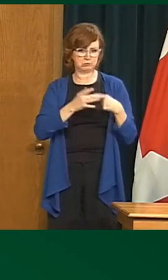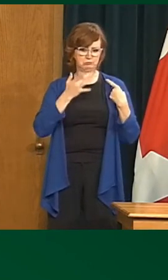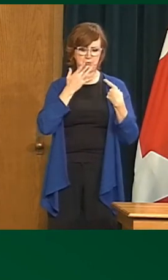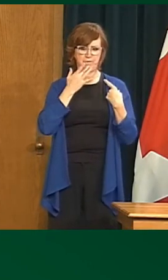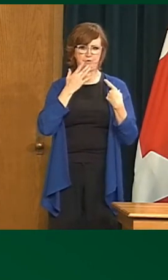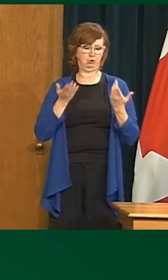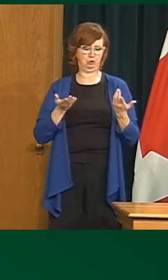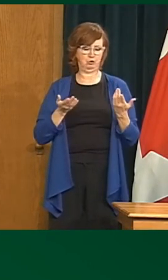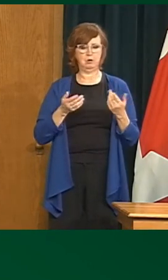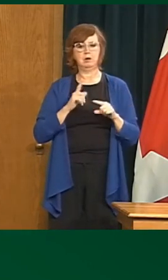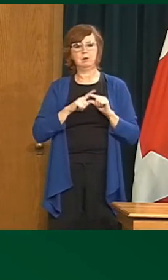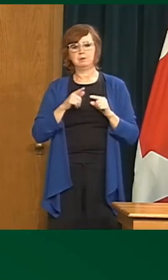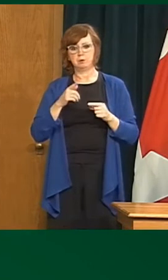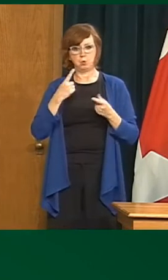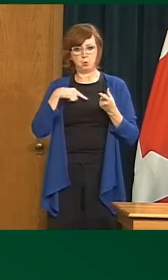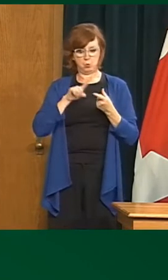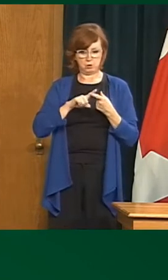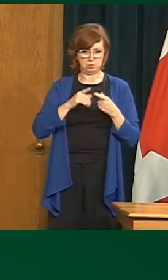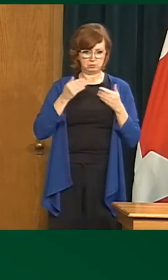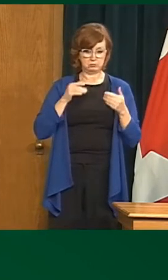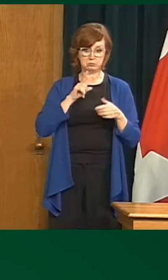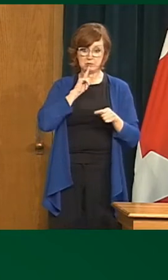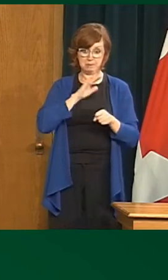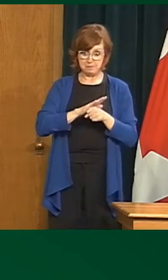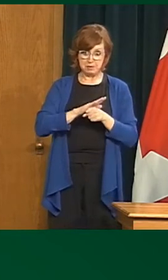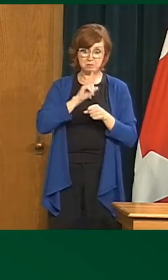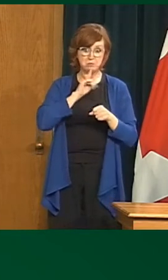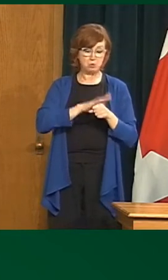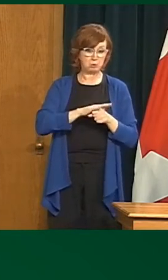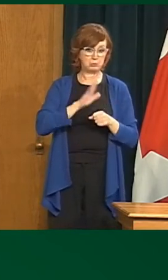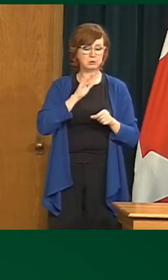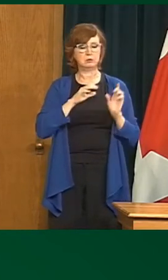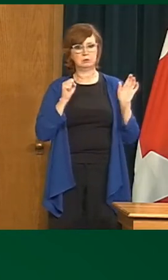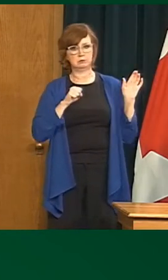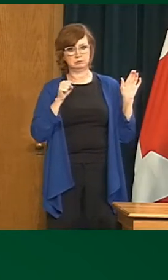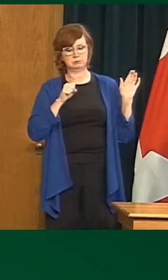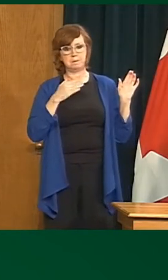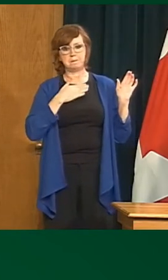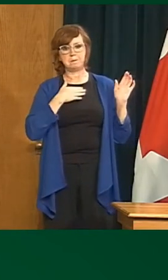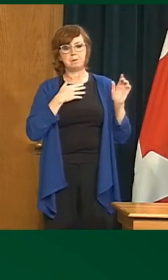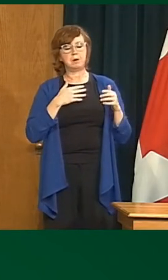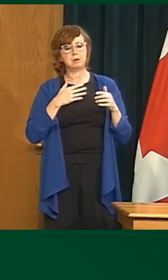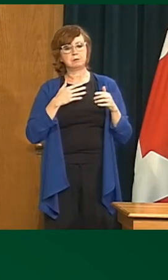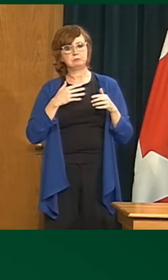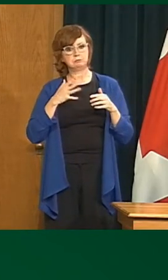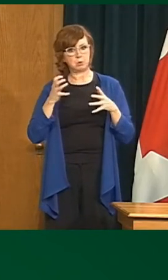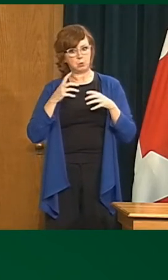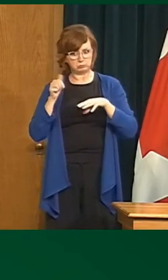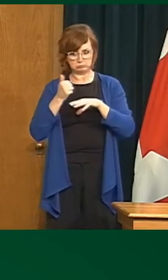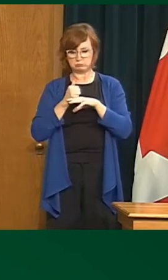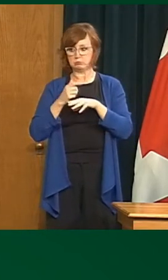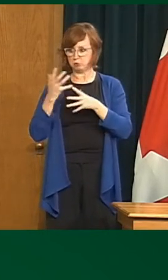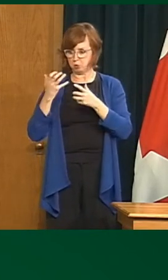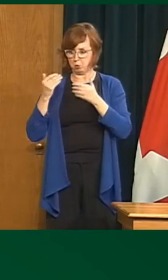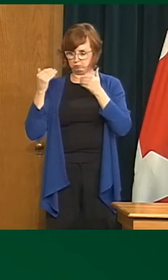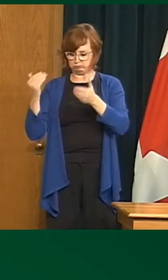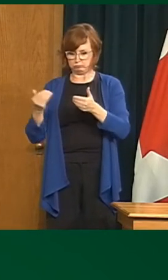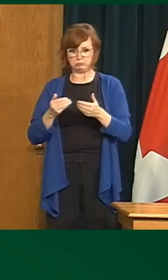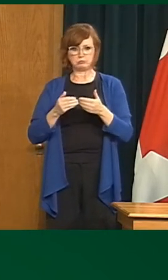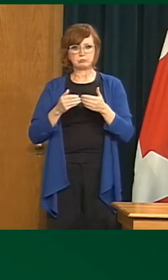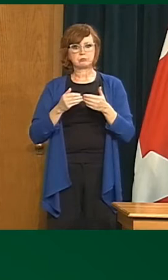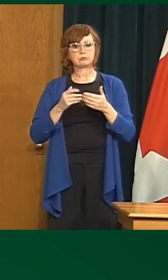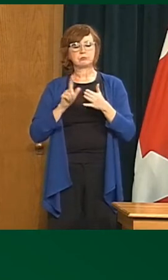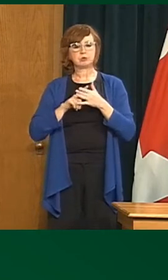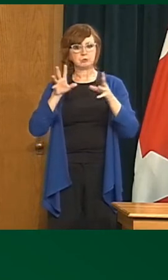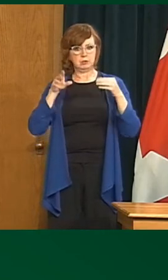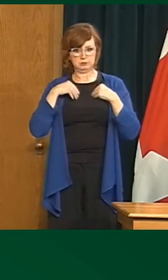agreement on a modified schedule for a budget to not only be introduced in the House but to be passed in the House or to